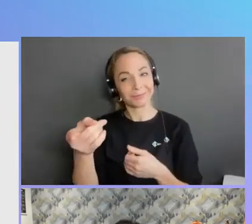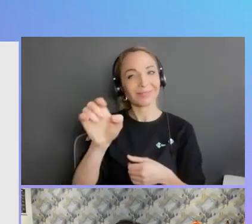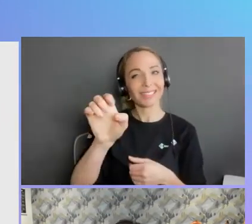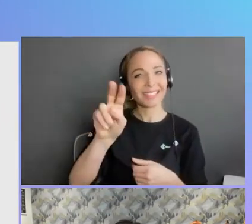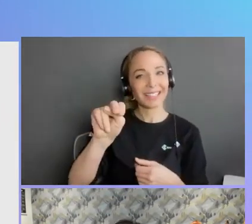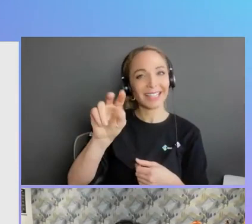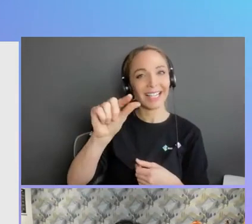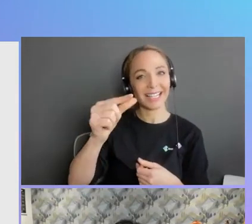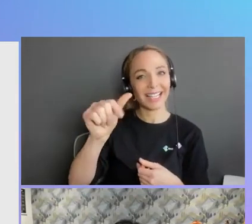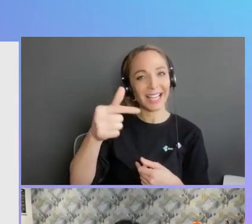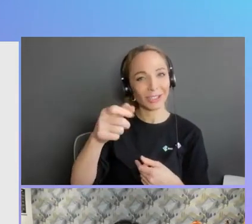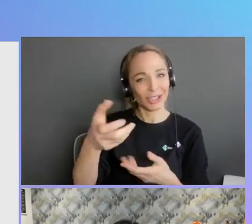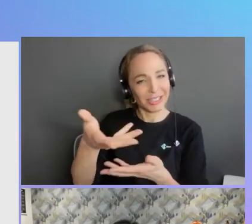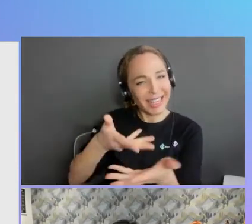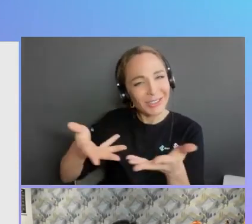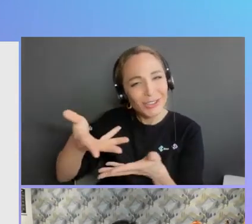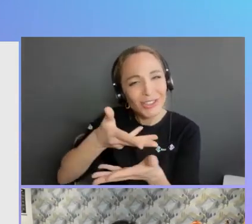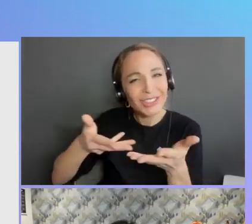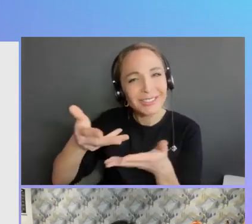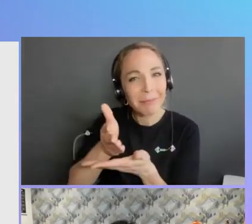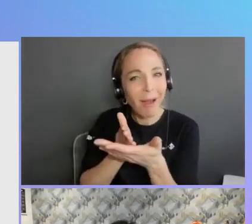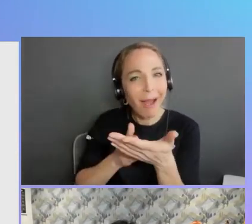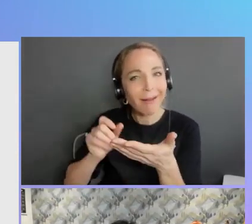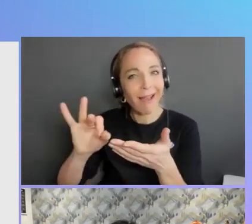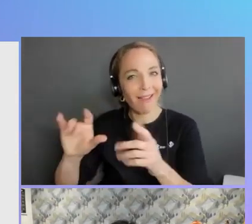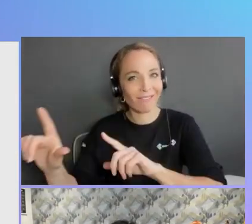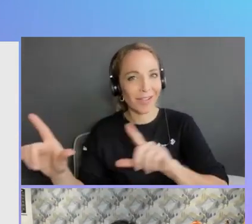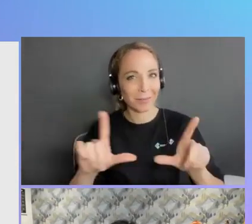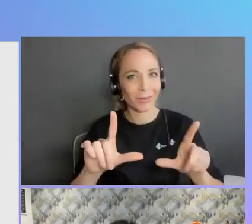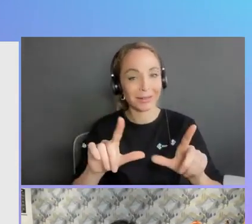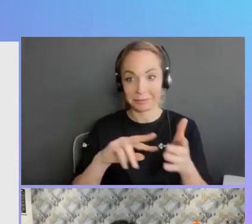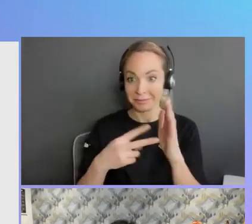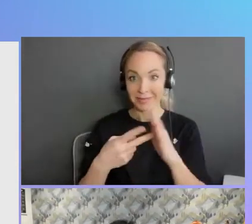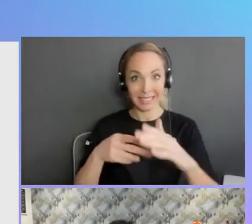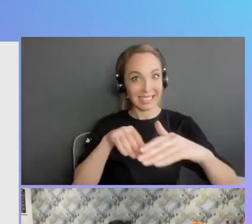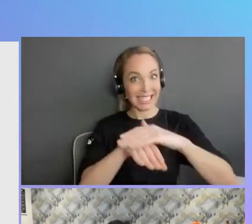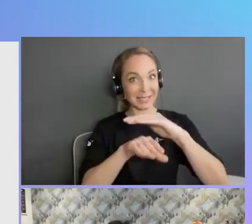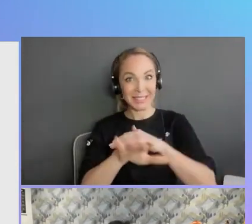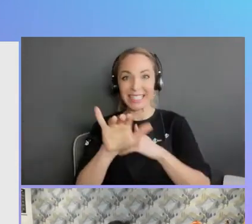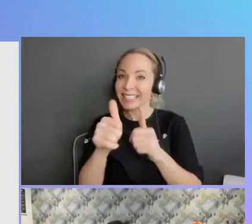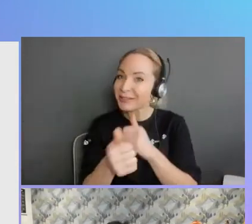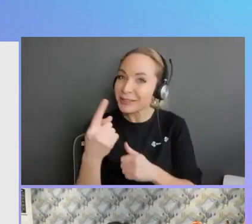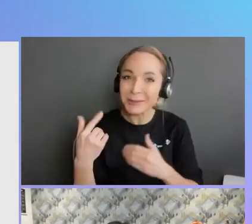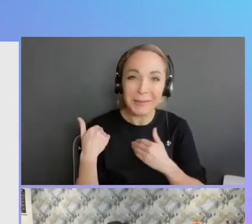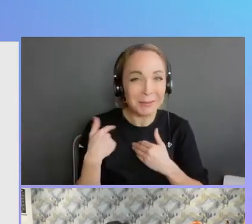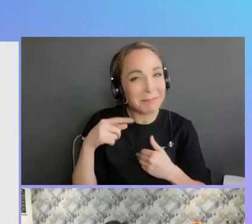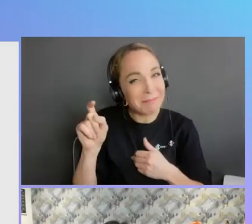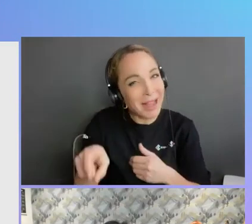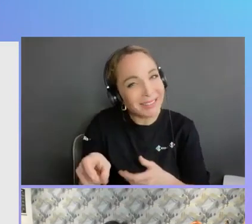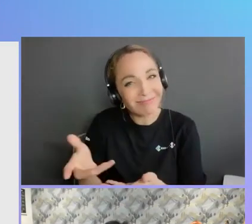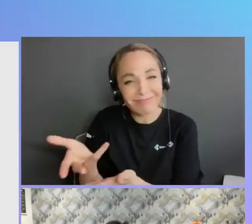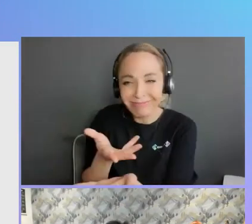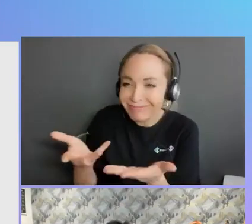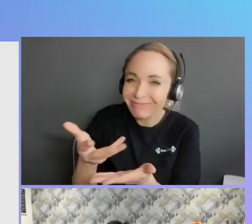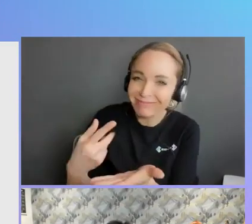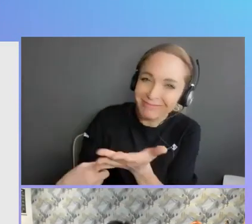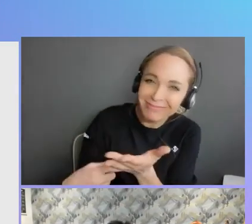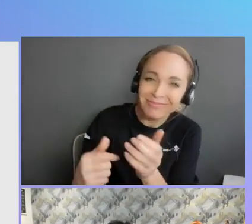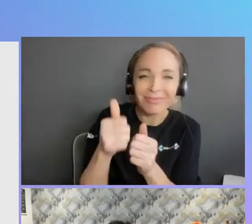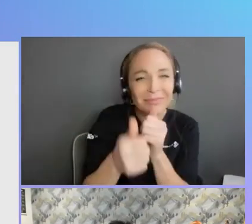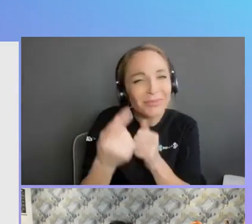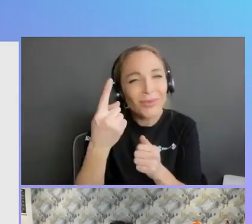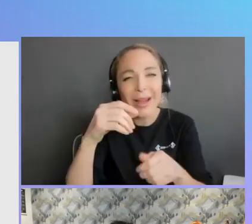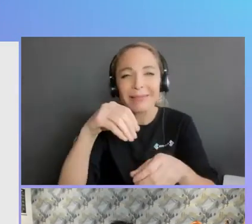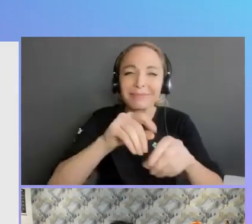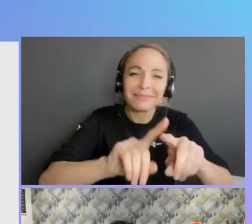that accessibility is everyone's responsibility, so we gotta engage with everyone in different teams to